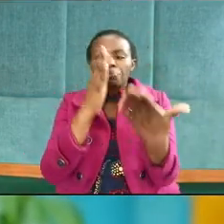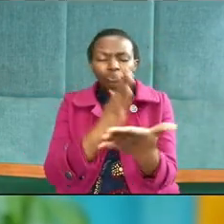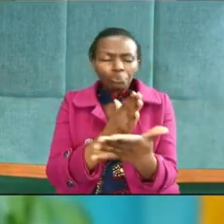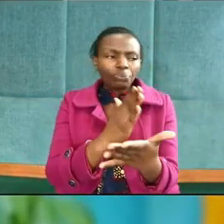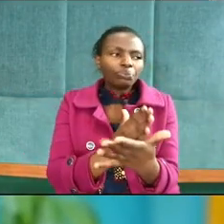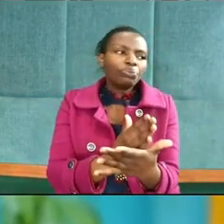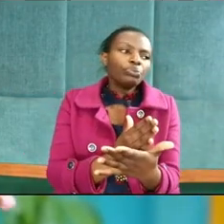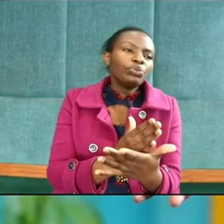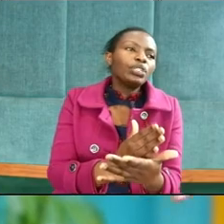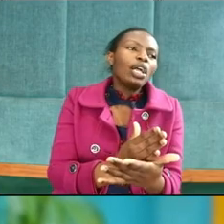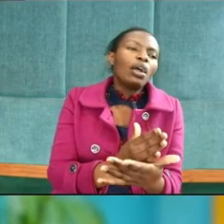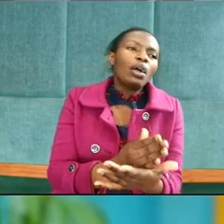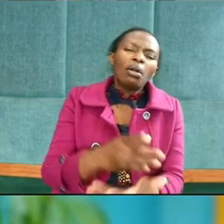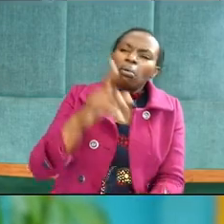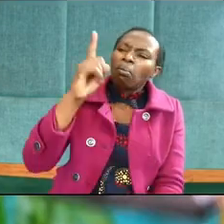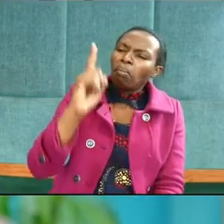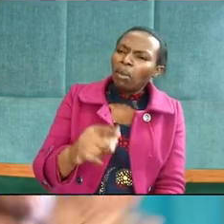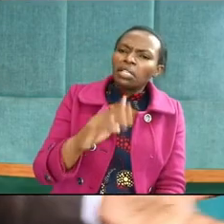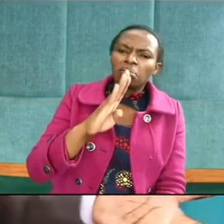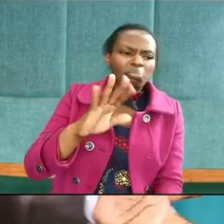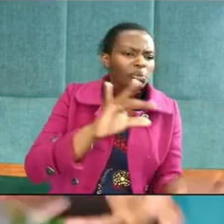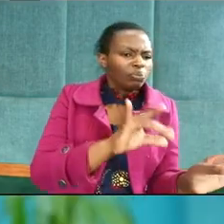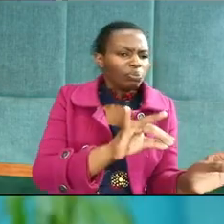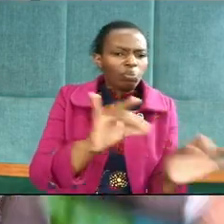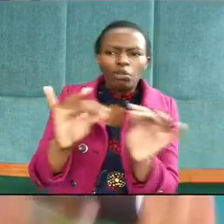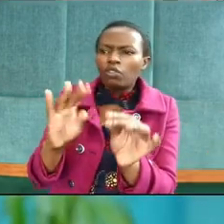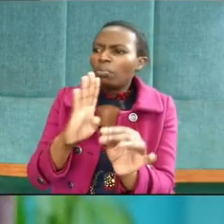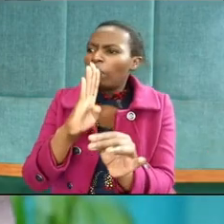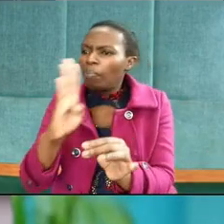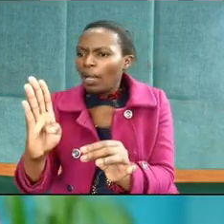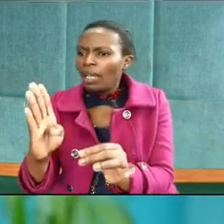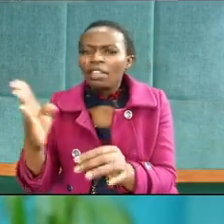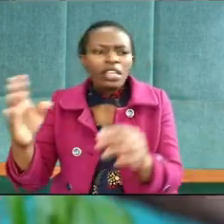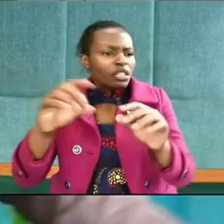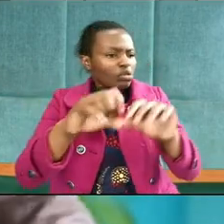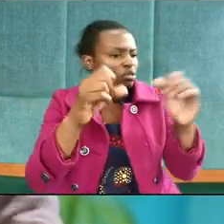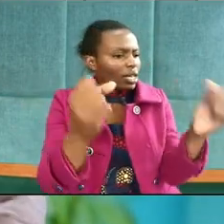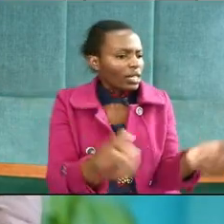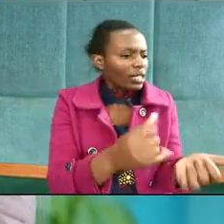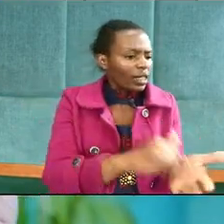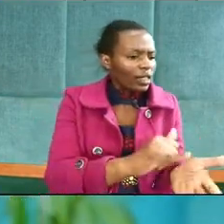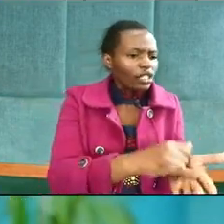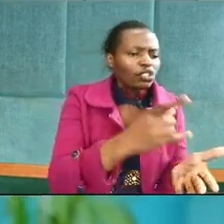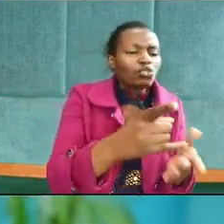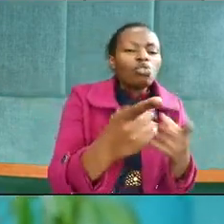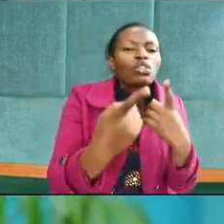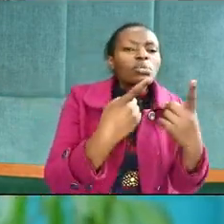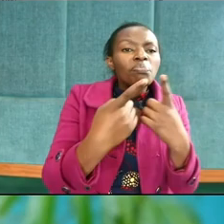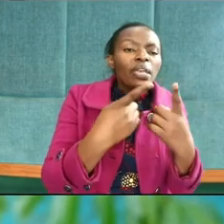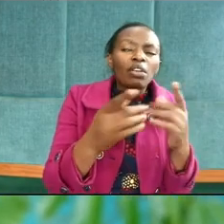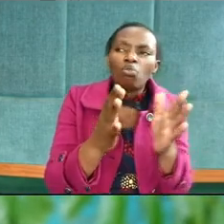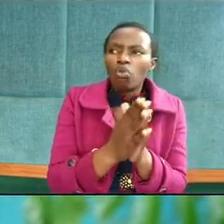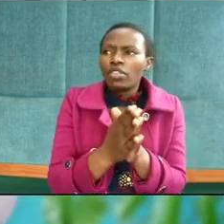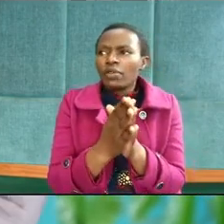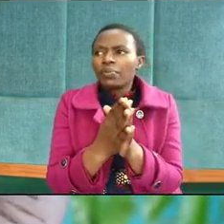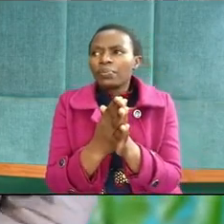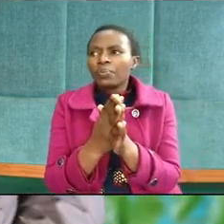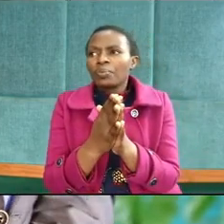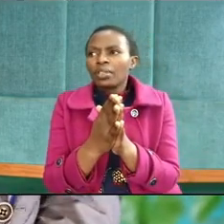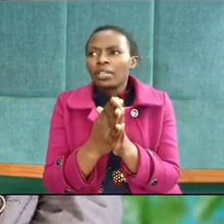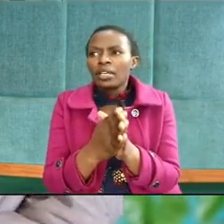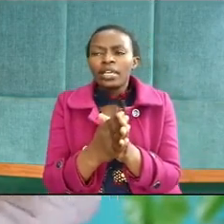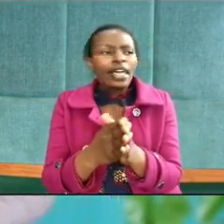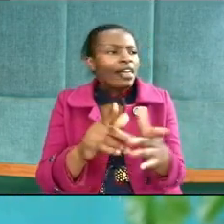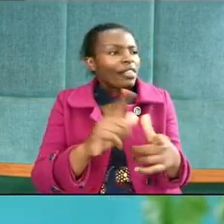You will be attracted by society within which you interact. And you don't want